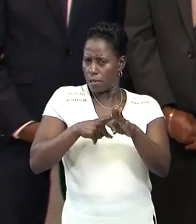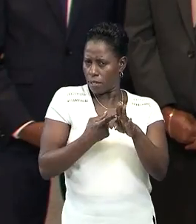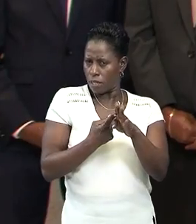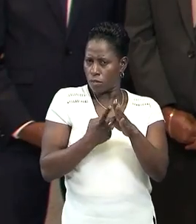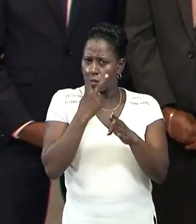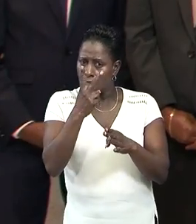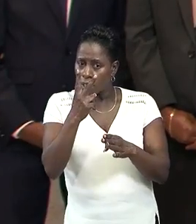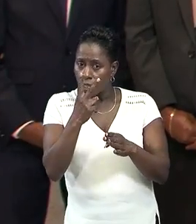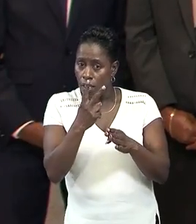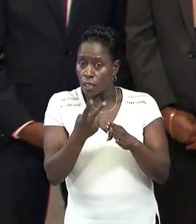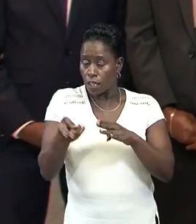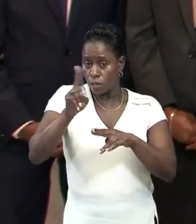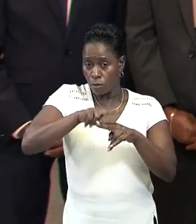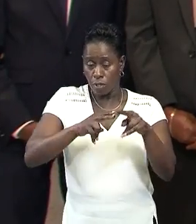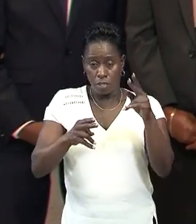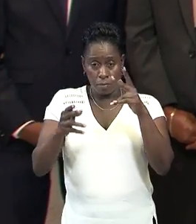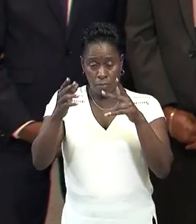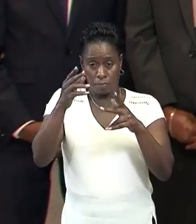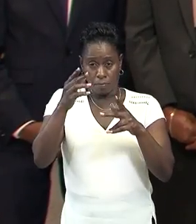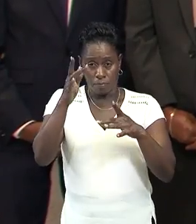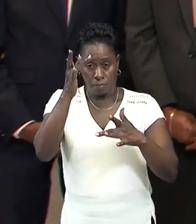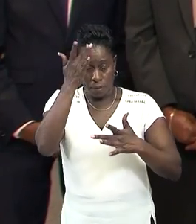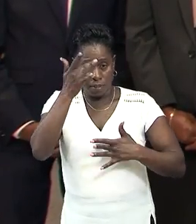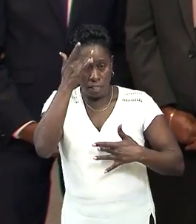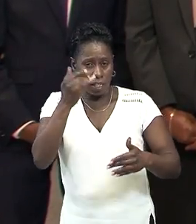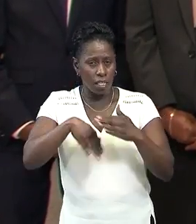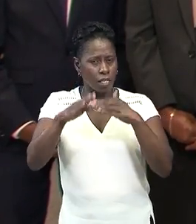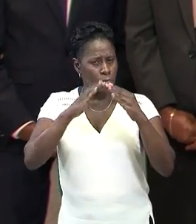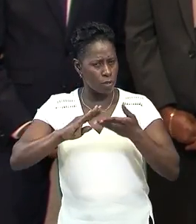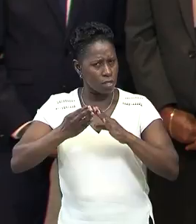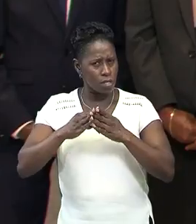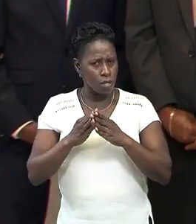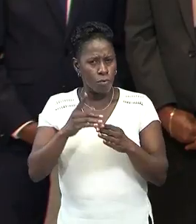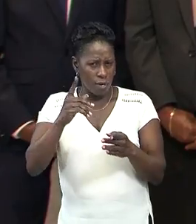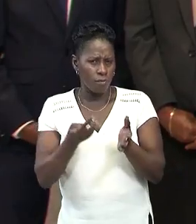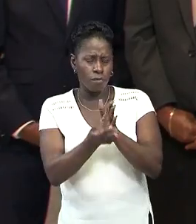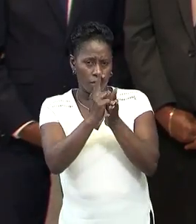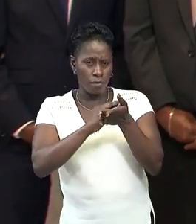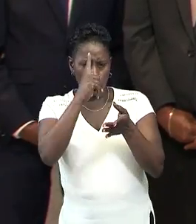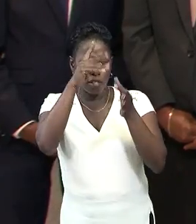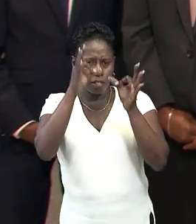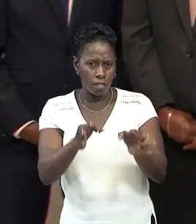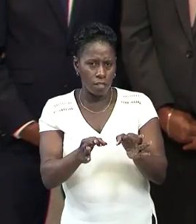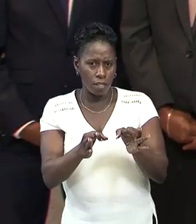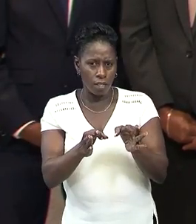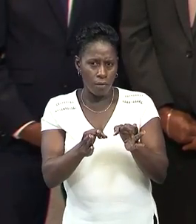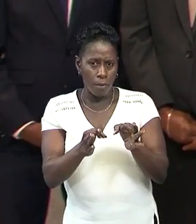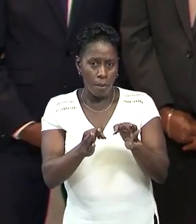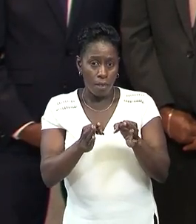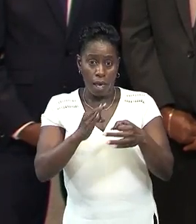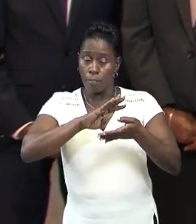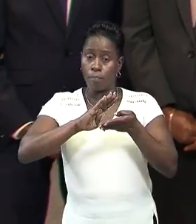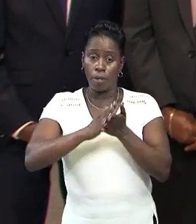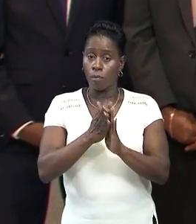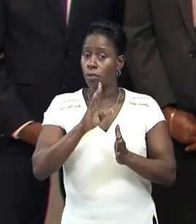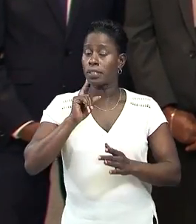we do begin to see cases in the community. We will have to review our decisions and move to more stringent